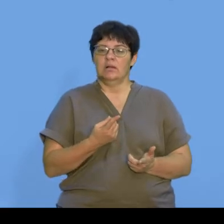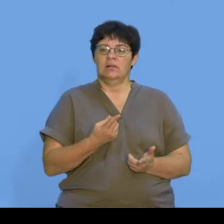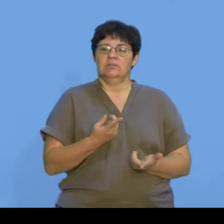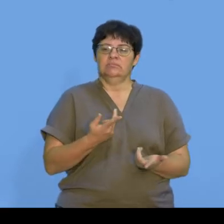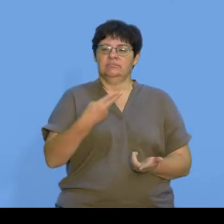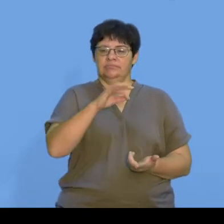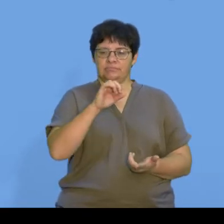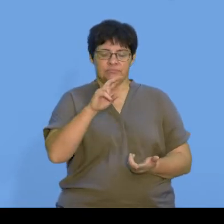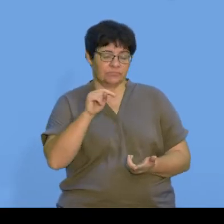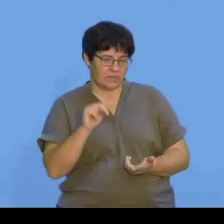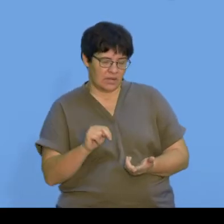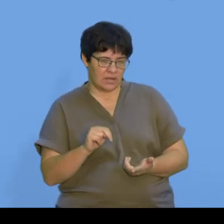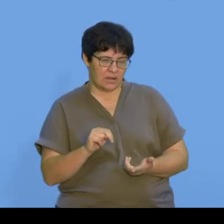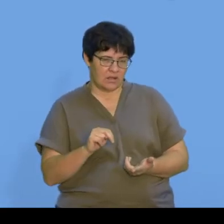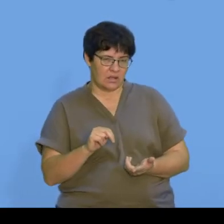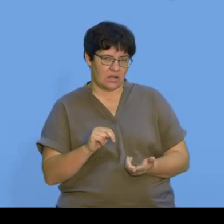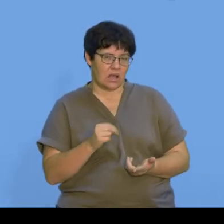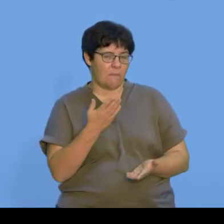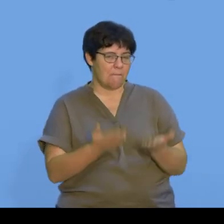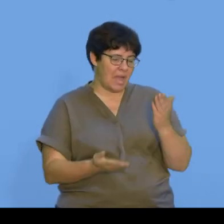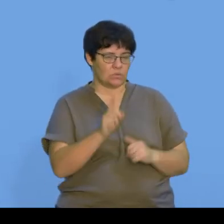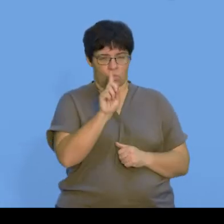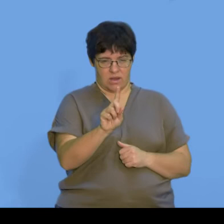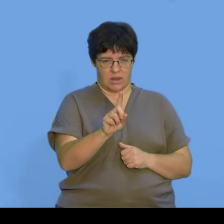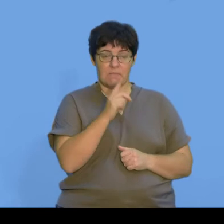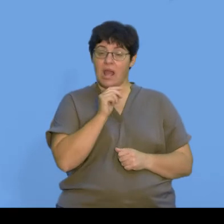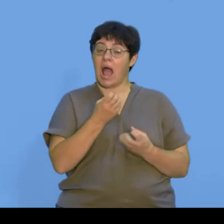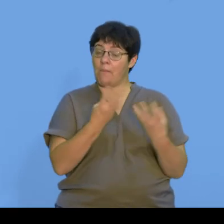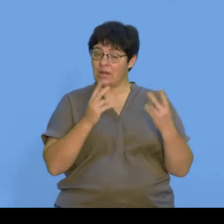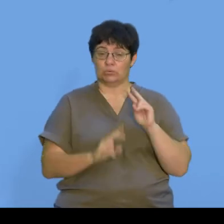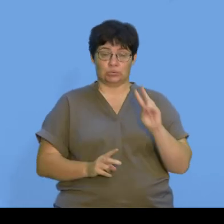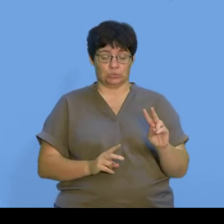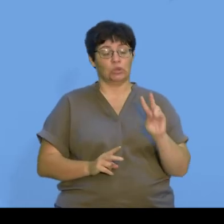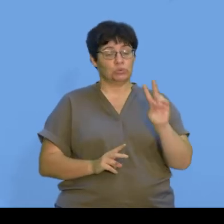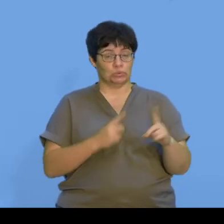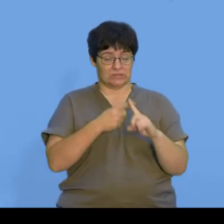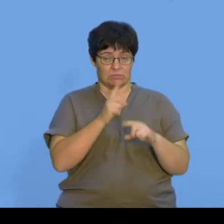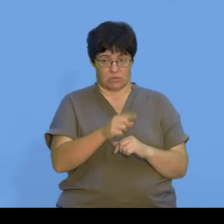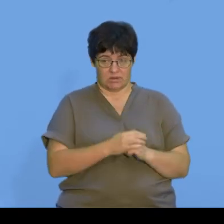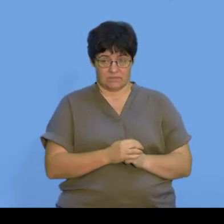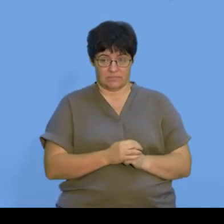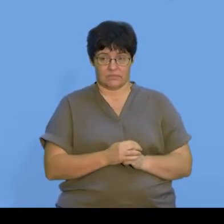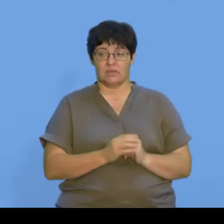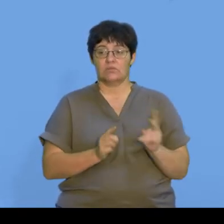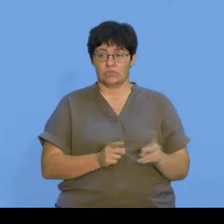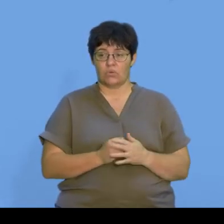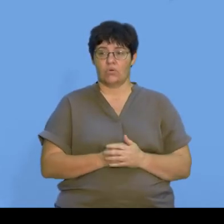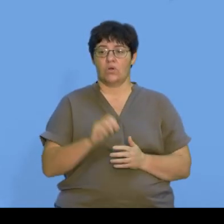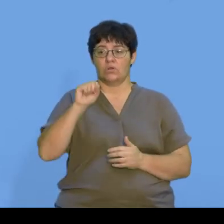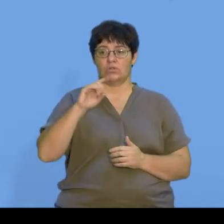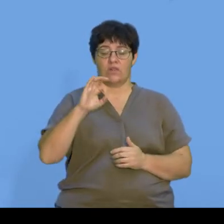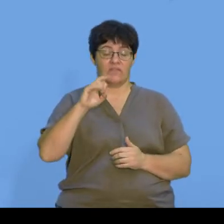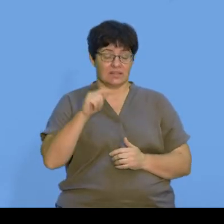there's 2 of them, hence we multiply by 2. Now each sulfur atom has a mass of 32, okay? Grams per